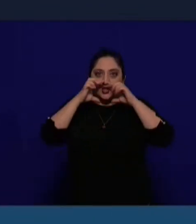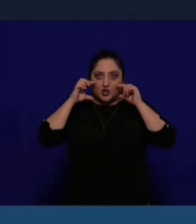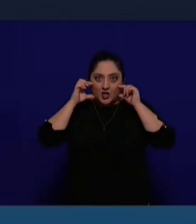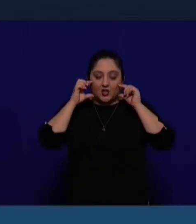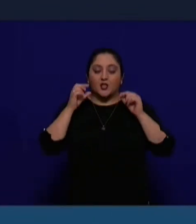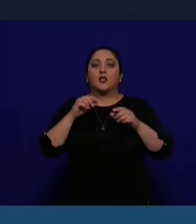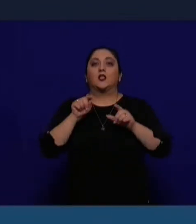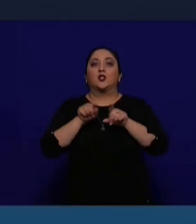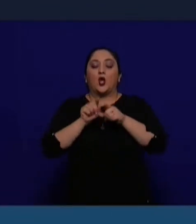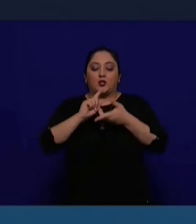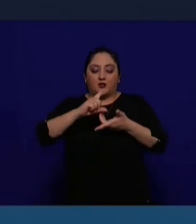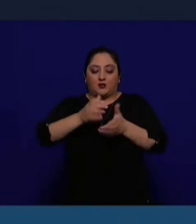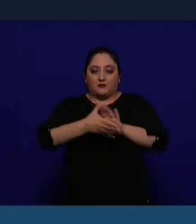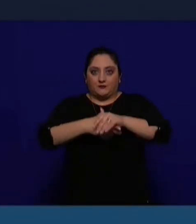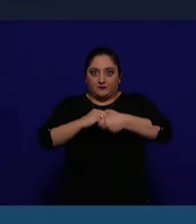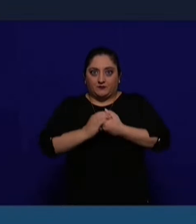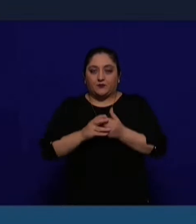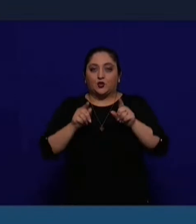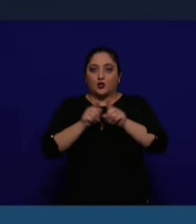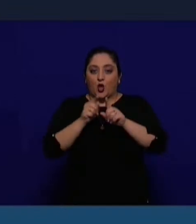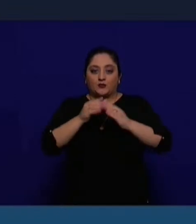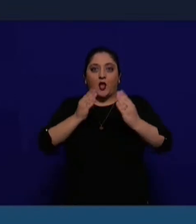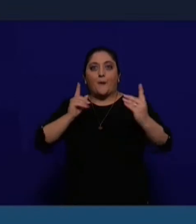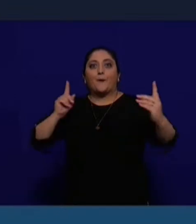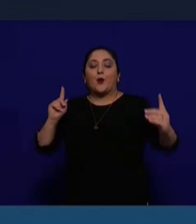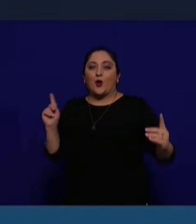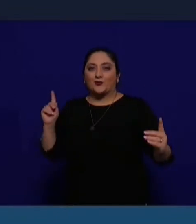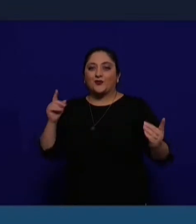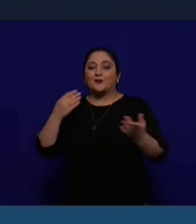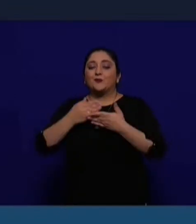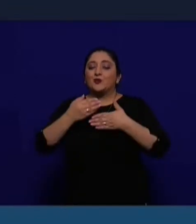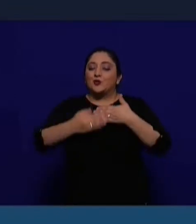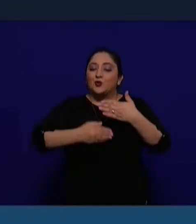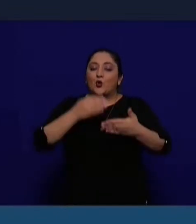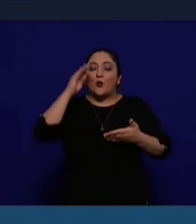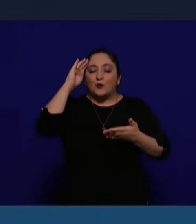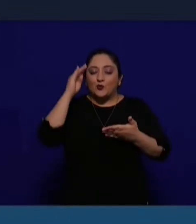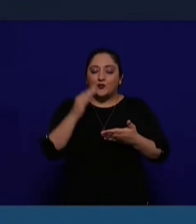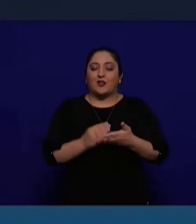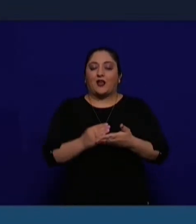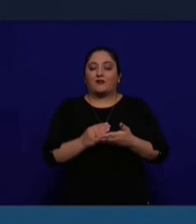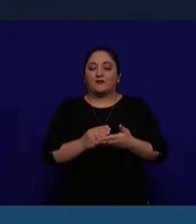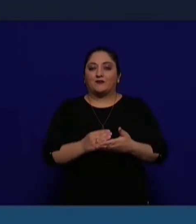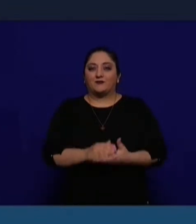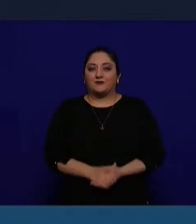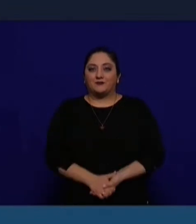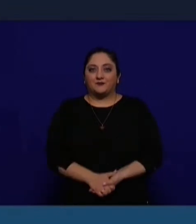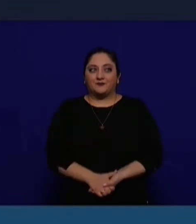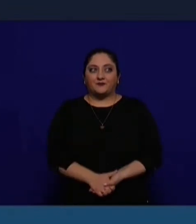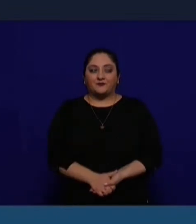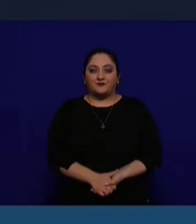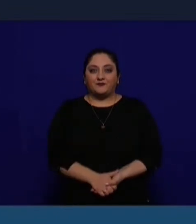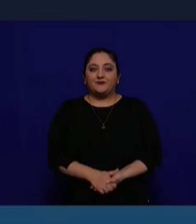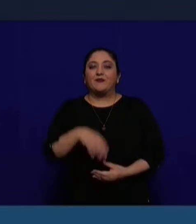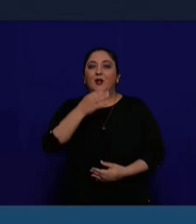sanitization. Ħalli bekk huma jibqgħu jipproteġu lilhom infushom avvolja huma jkollhom it-tilqim.